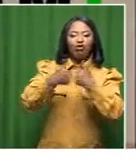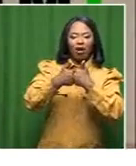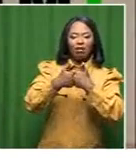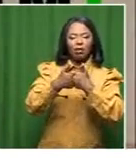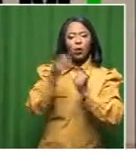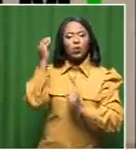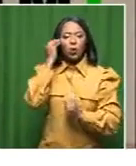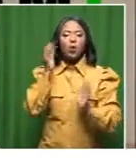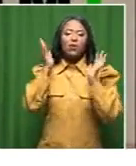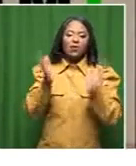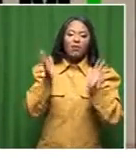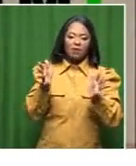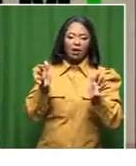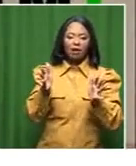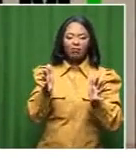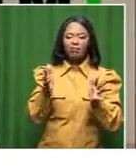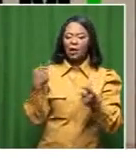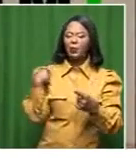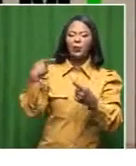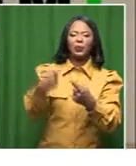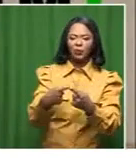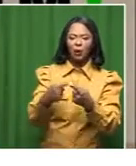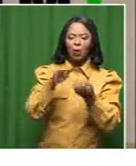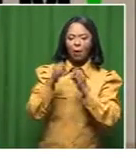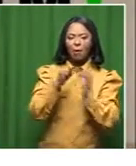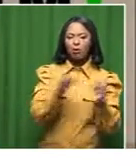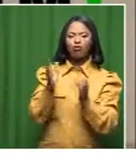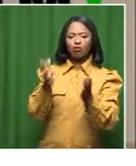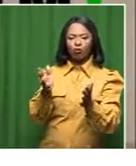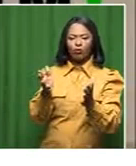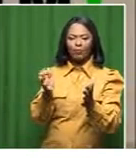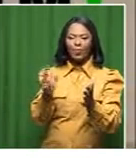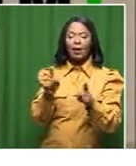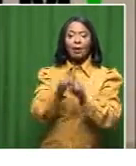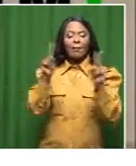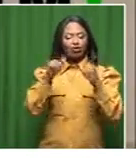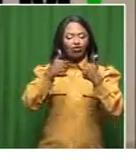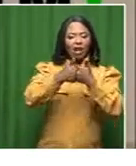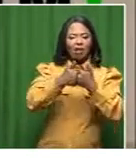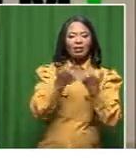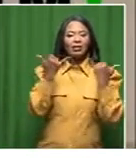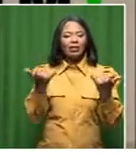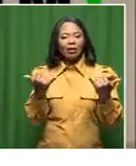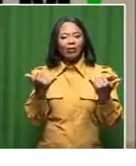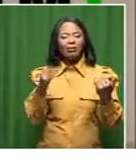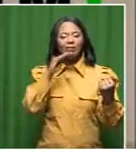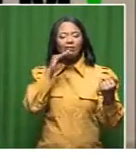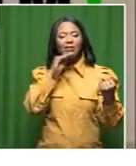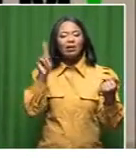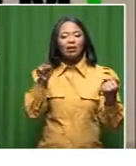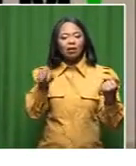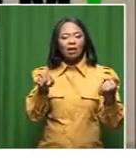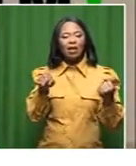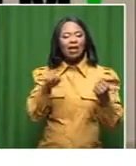known, and we've known them for quite a while. The biggest challenge, obviously, is just around